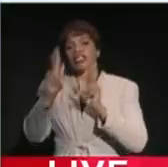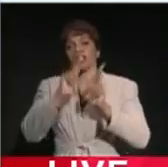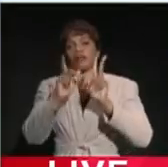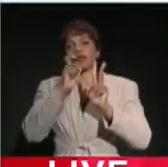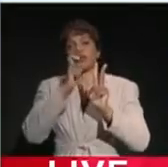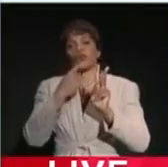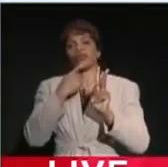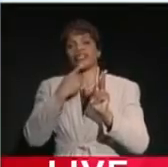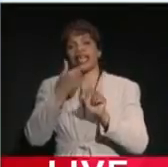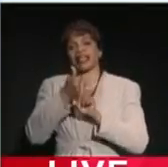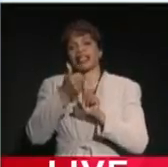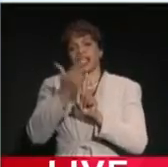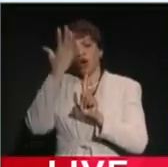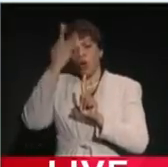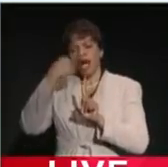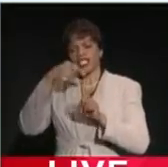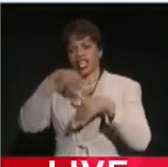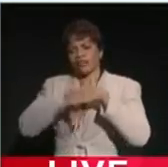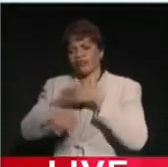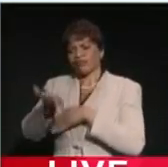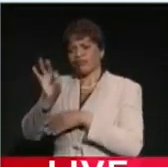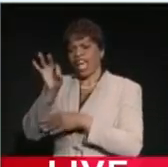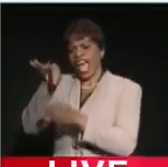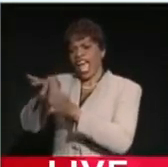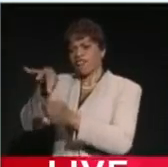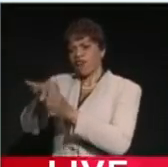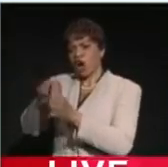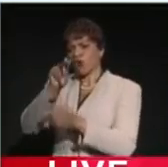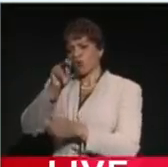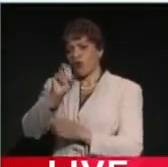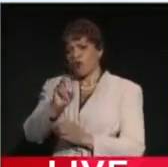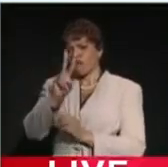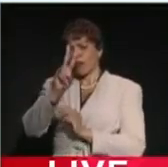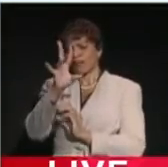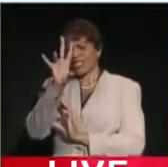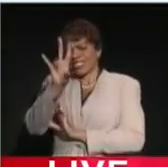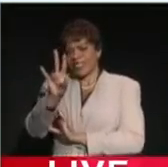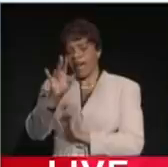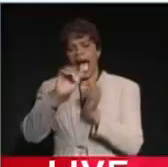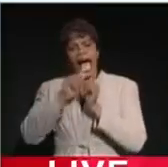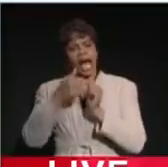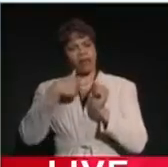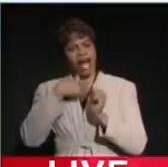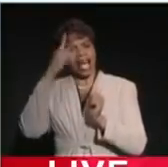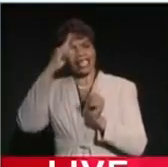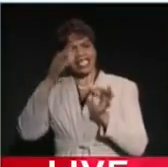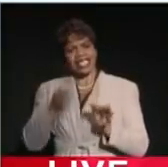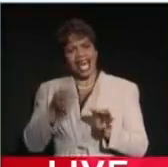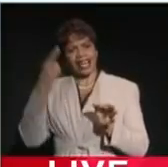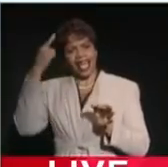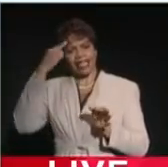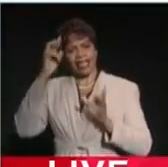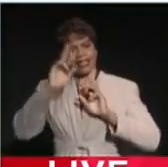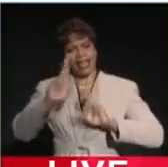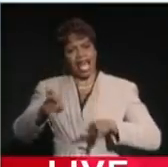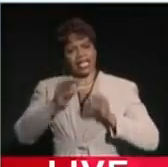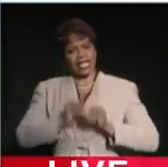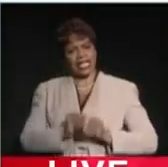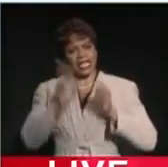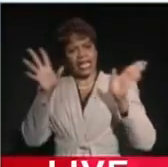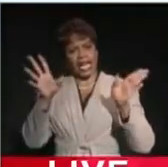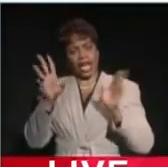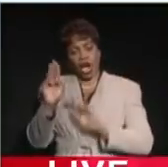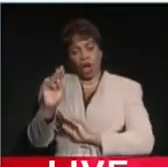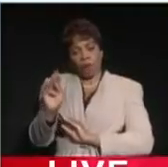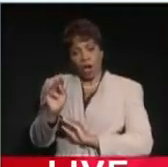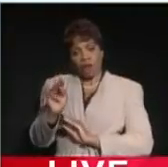saying to themselves, why should I go to the ballot on November 7th? And how do I decide? I think the answer is very, very clear. Phil Murphy will